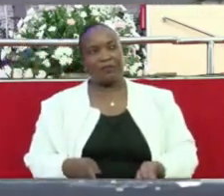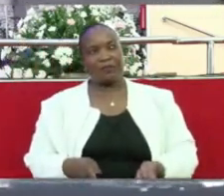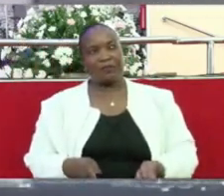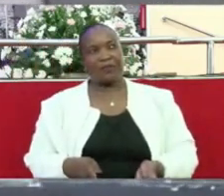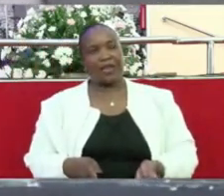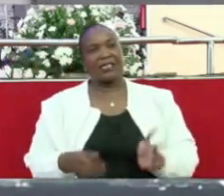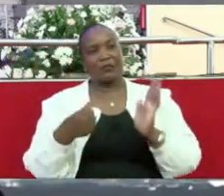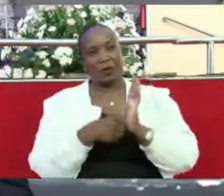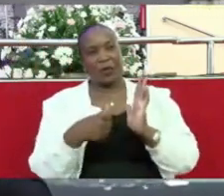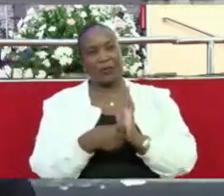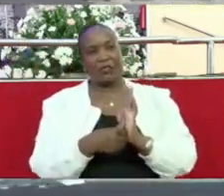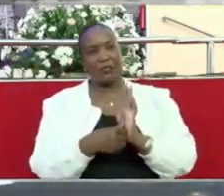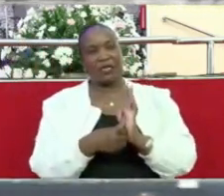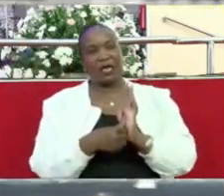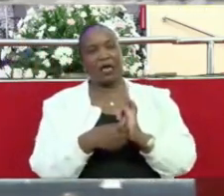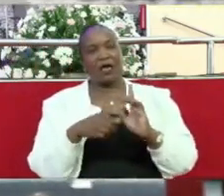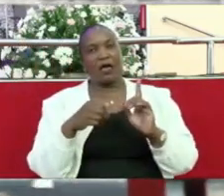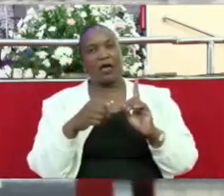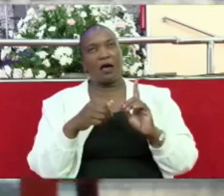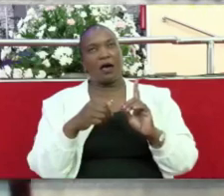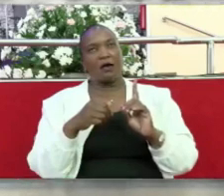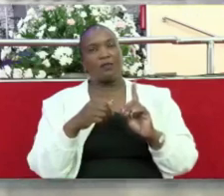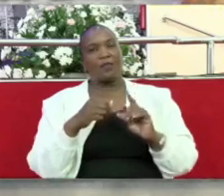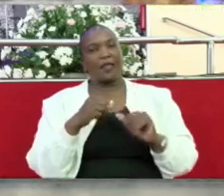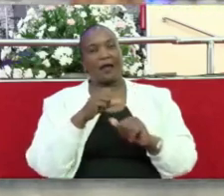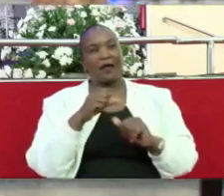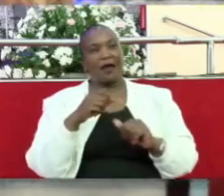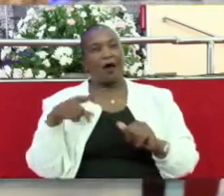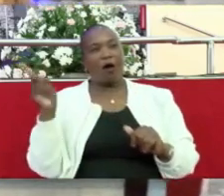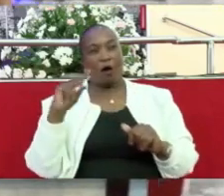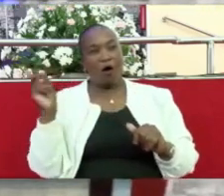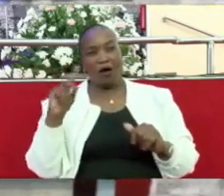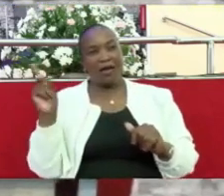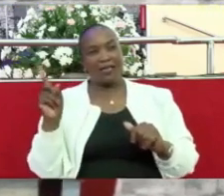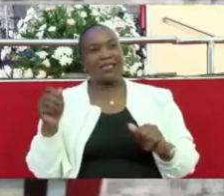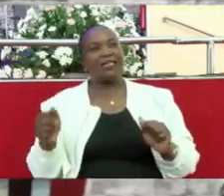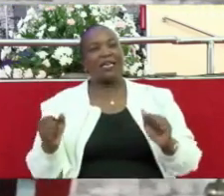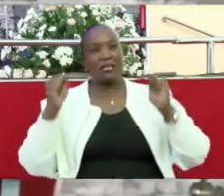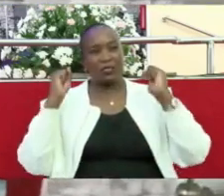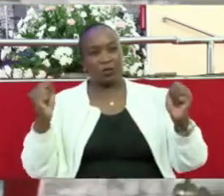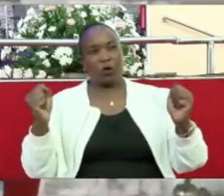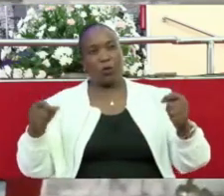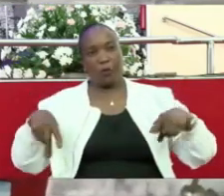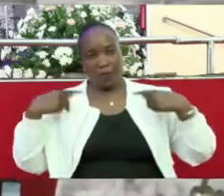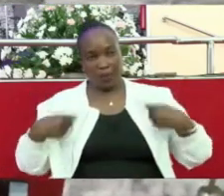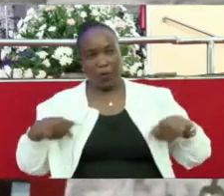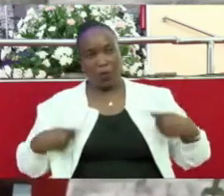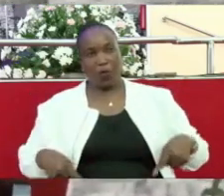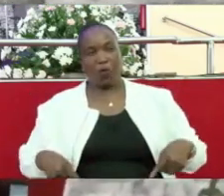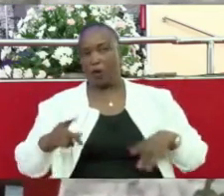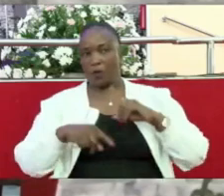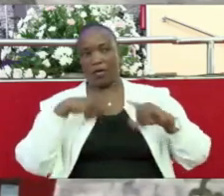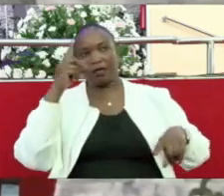And only the violent that shall take it by force. What am I trying